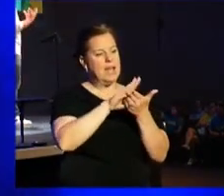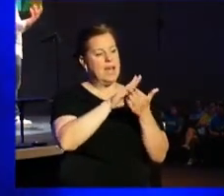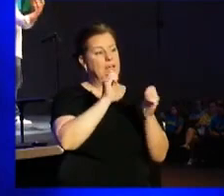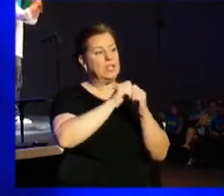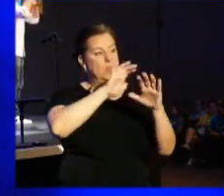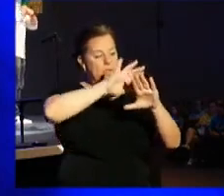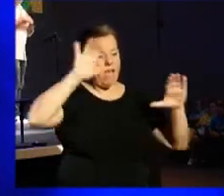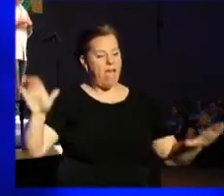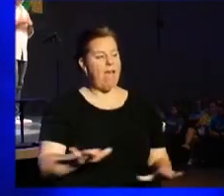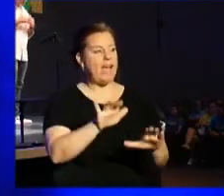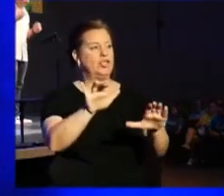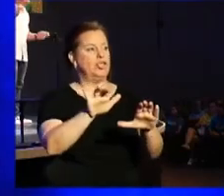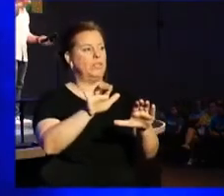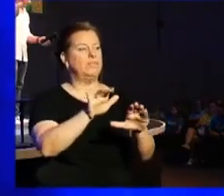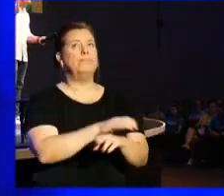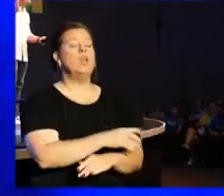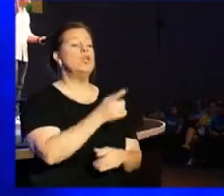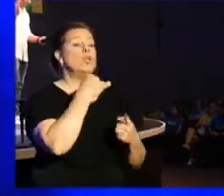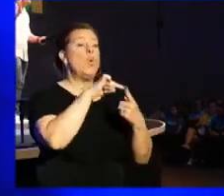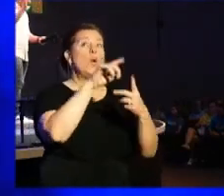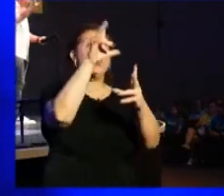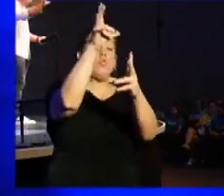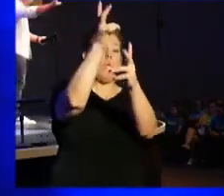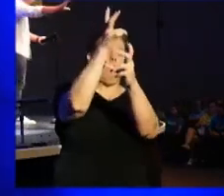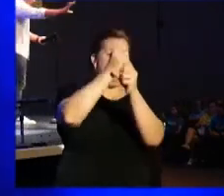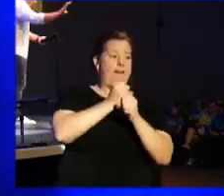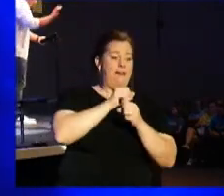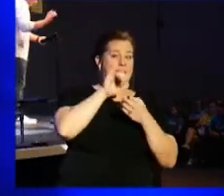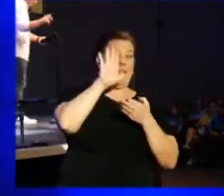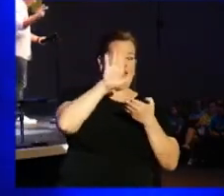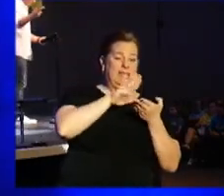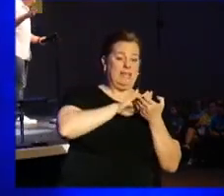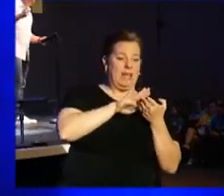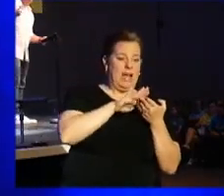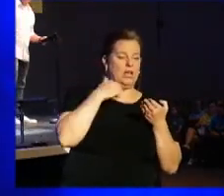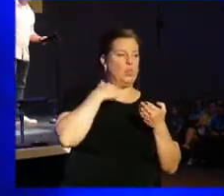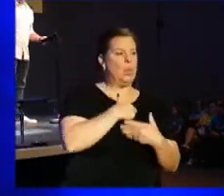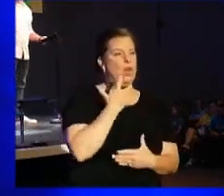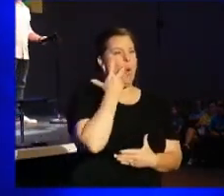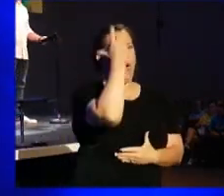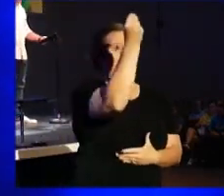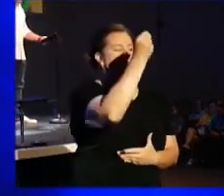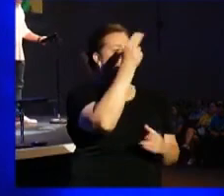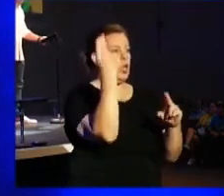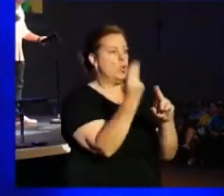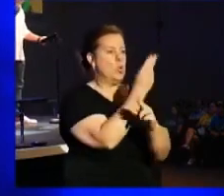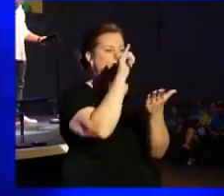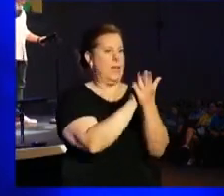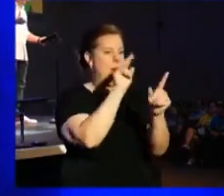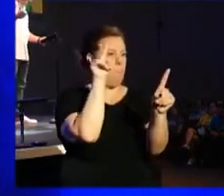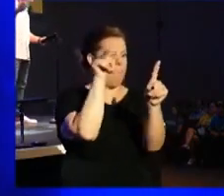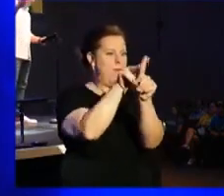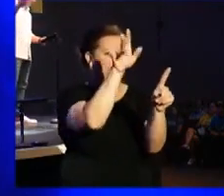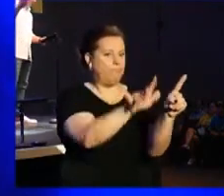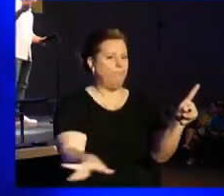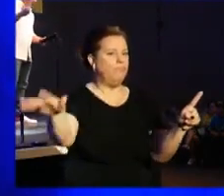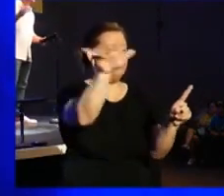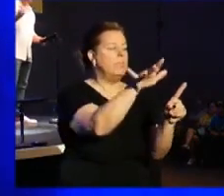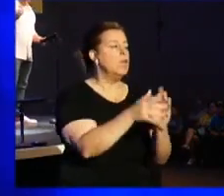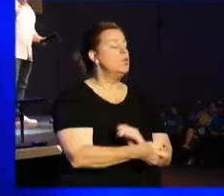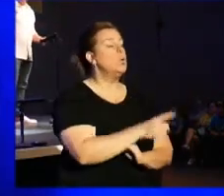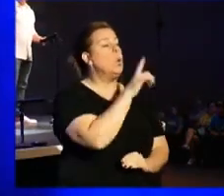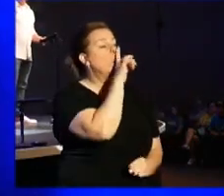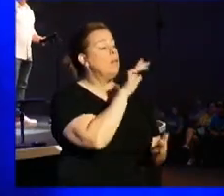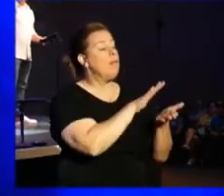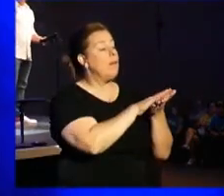Philanthropia is once we've received the kindness of the Lord, we go out and we do something. Which leads to the second question, what does kindness look